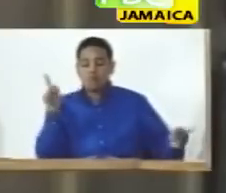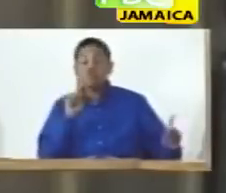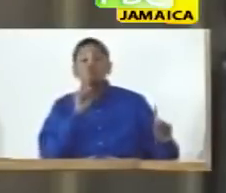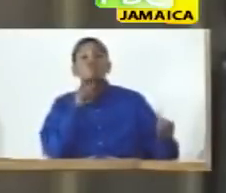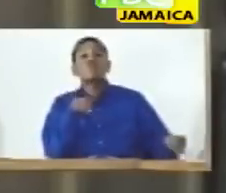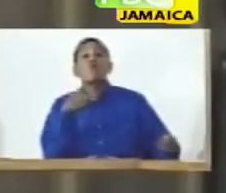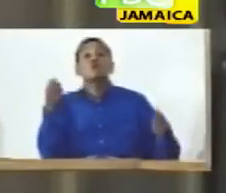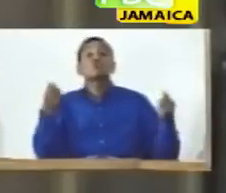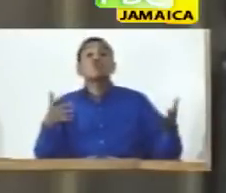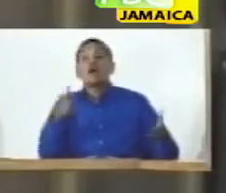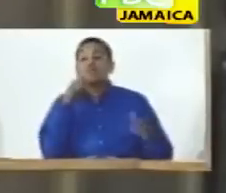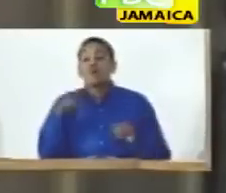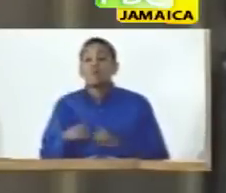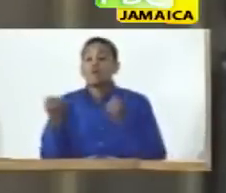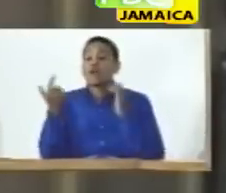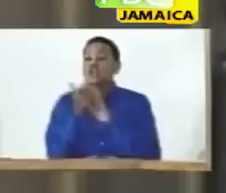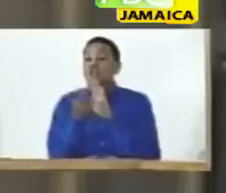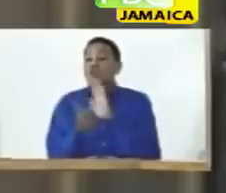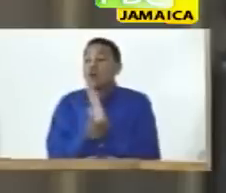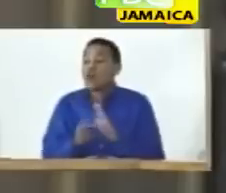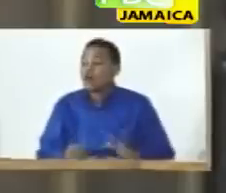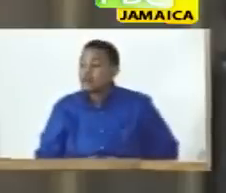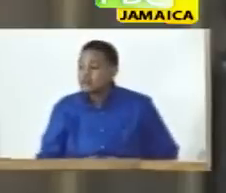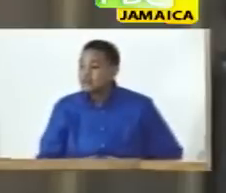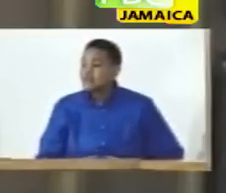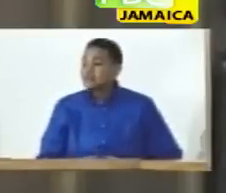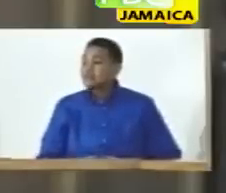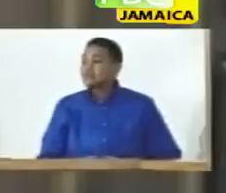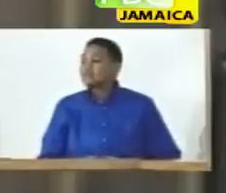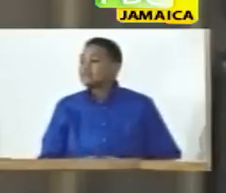to report drivers who break the law.